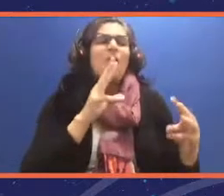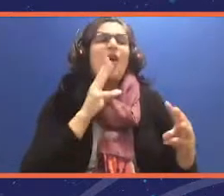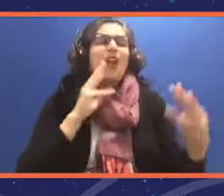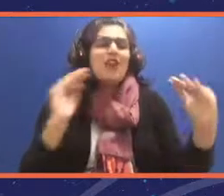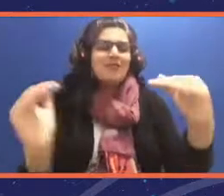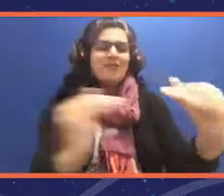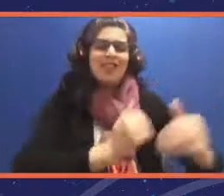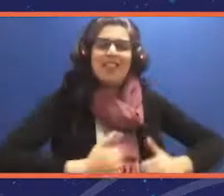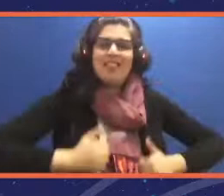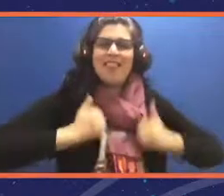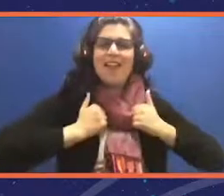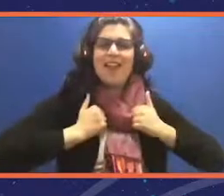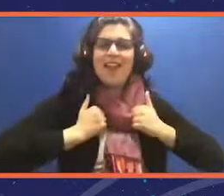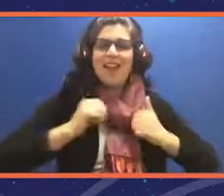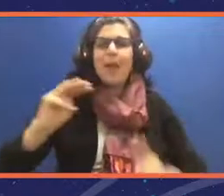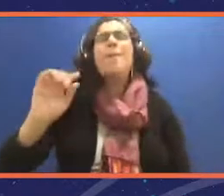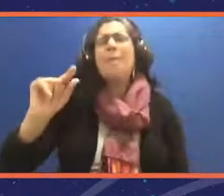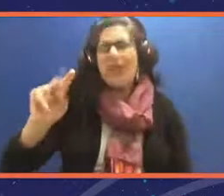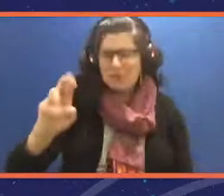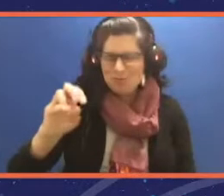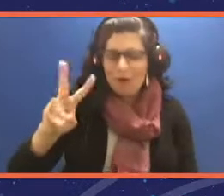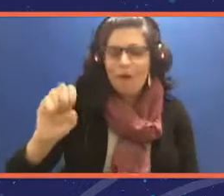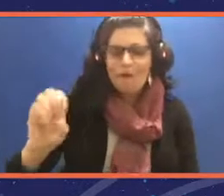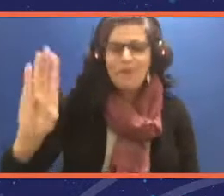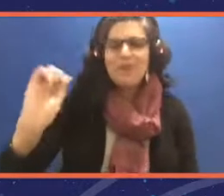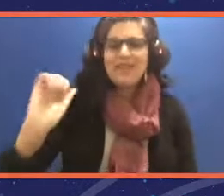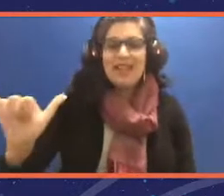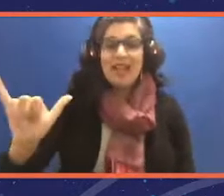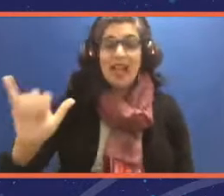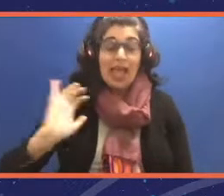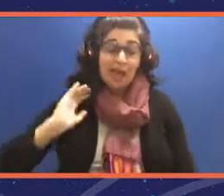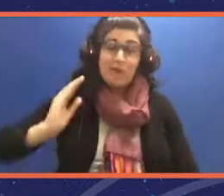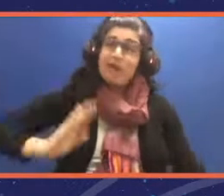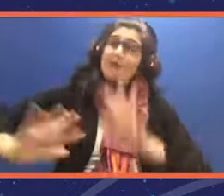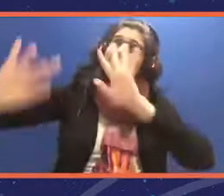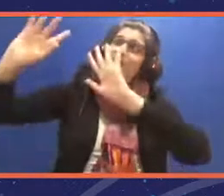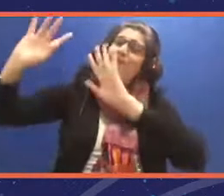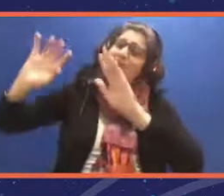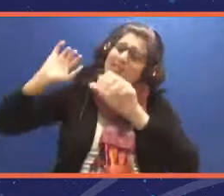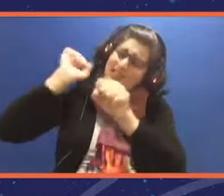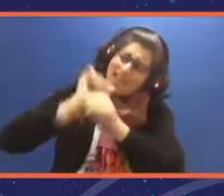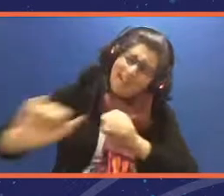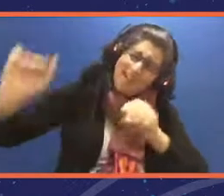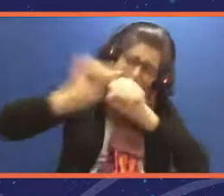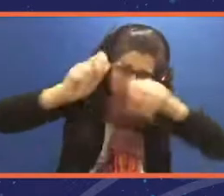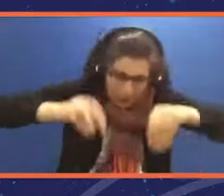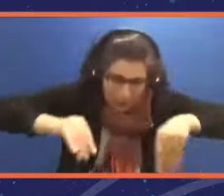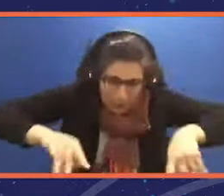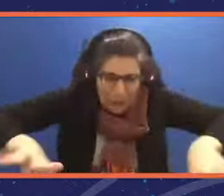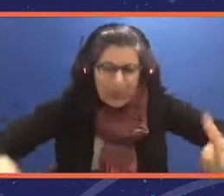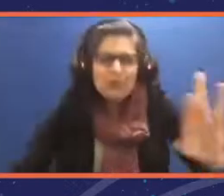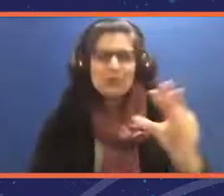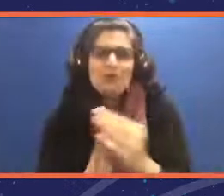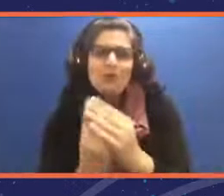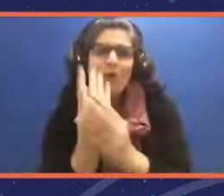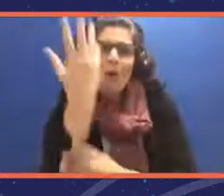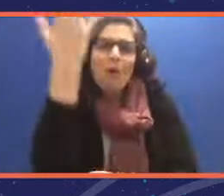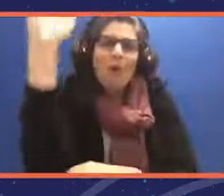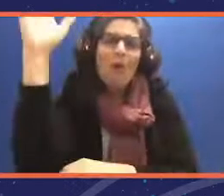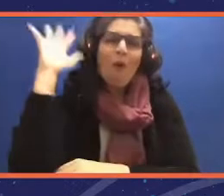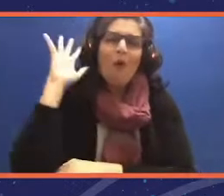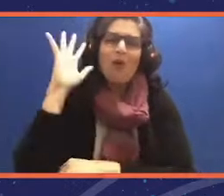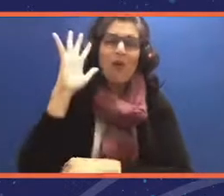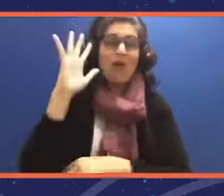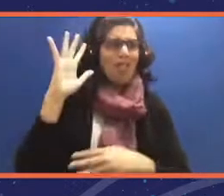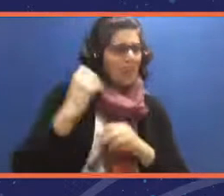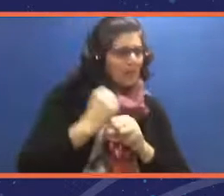Our ancestors fought hard to protect and grow these trees, and now these trees protect us and allow us to grow. The roots